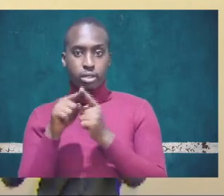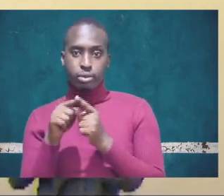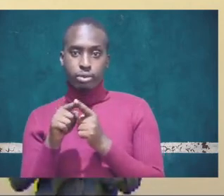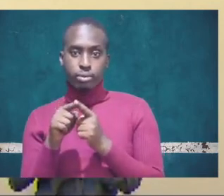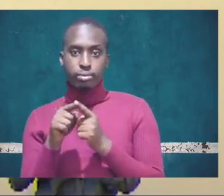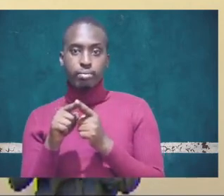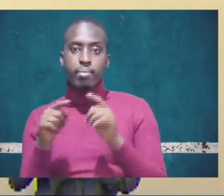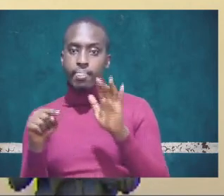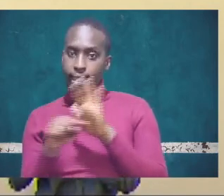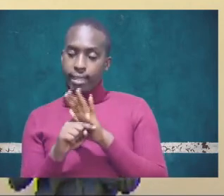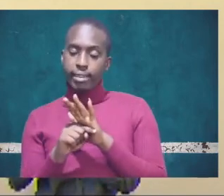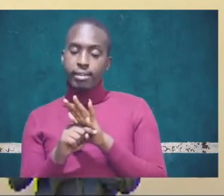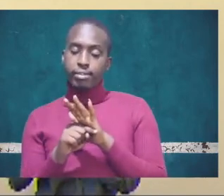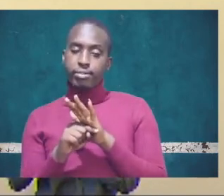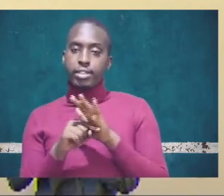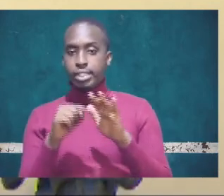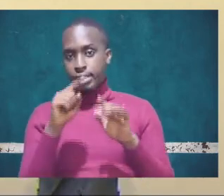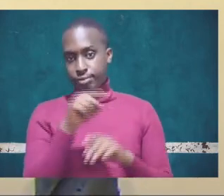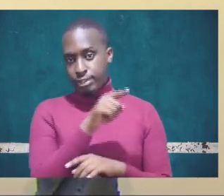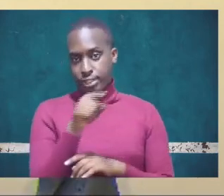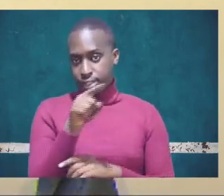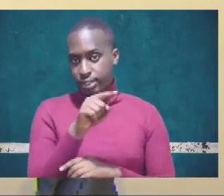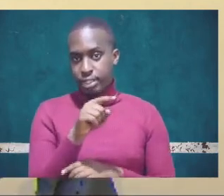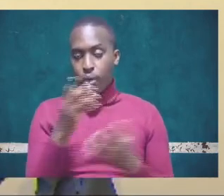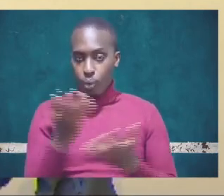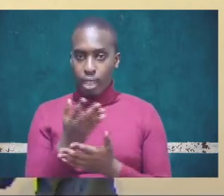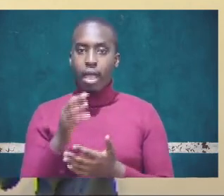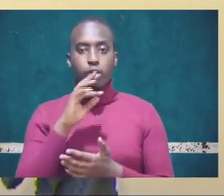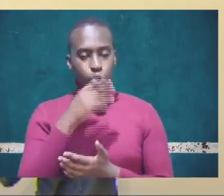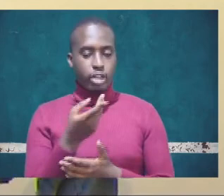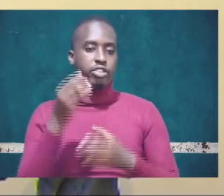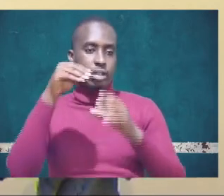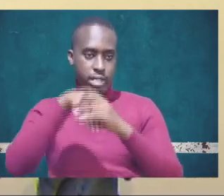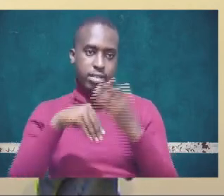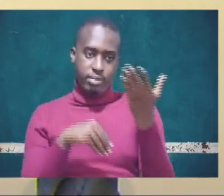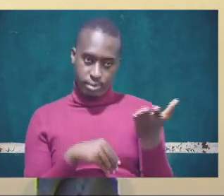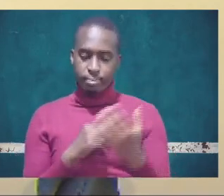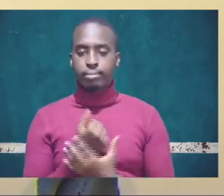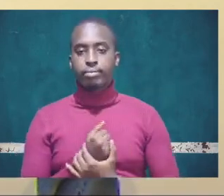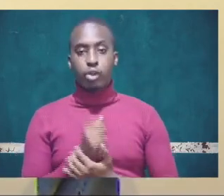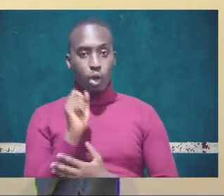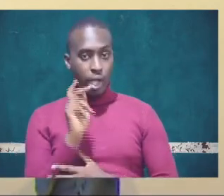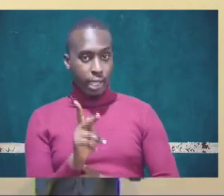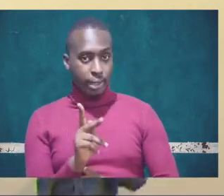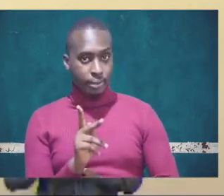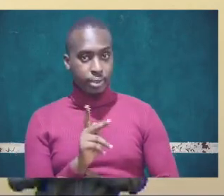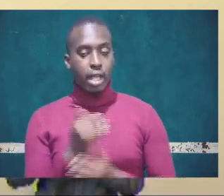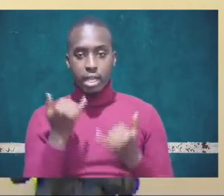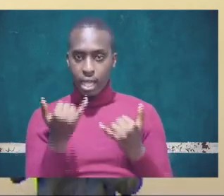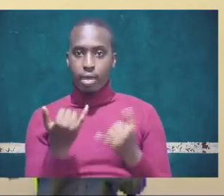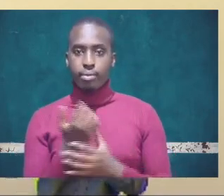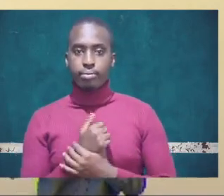to negative infinity, that's where the solution E is. Okay?